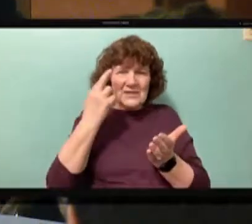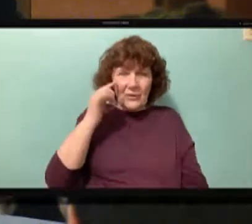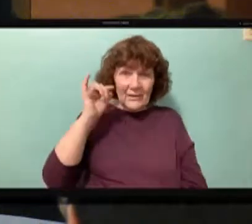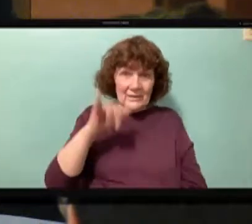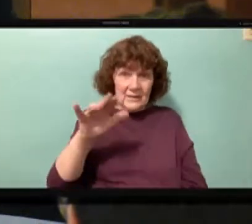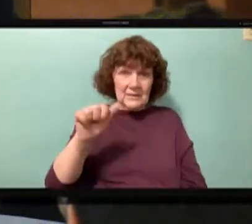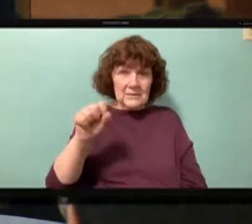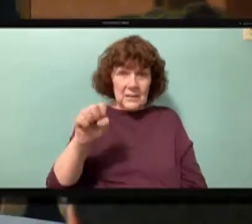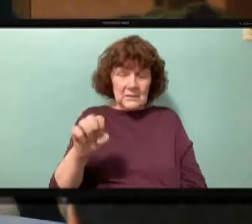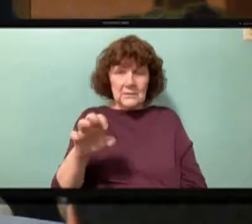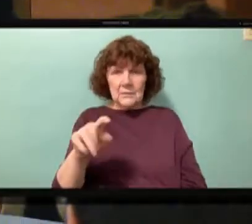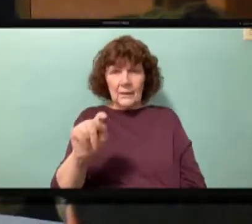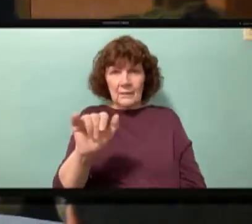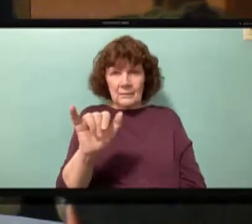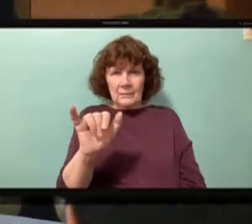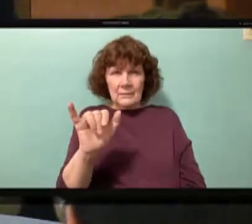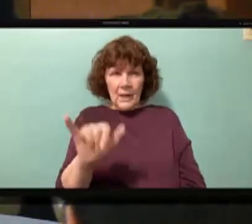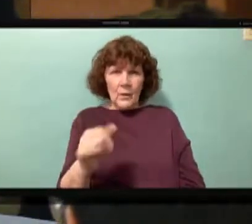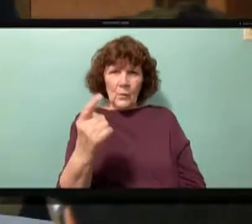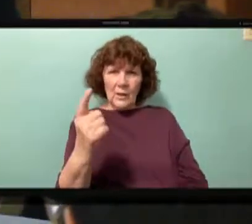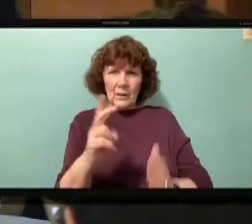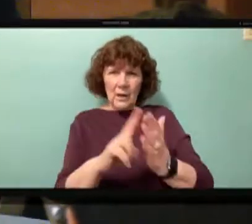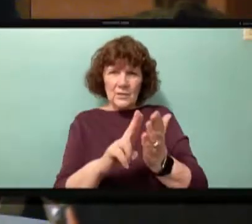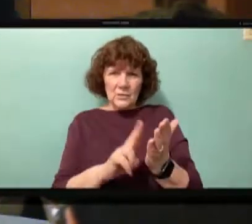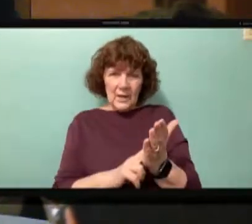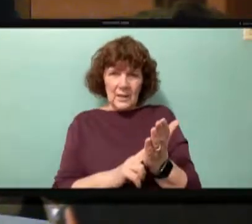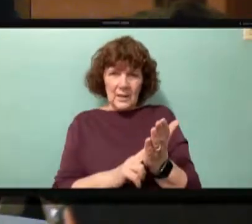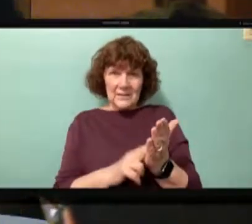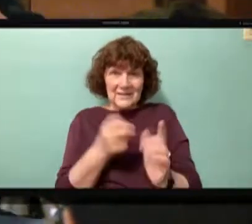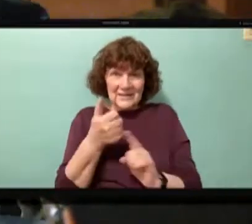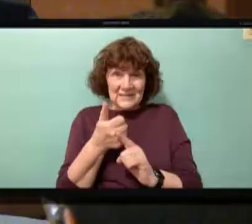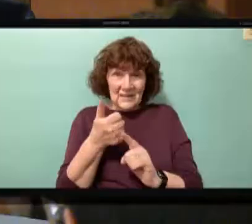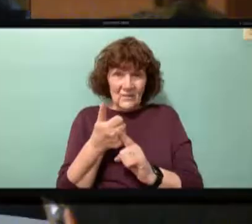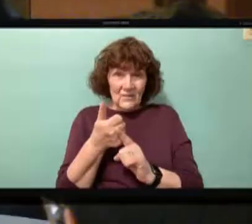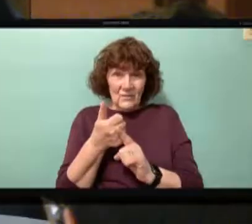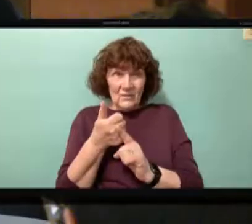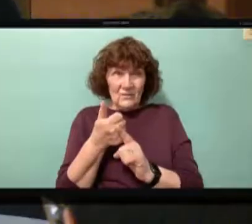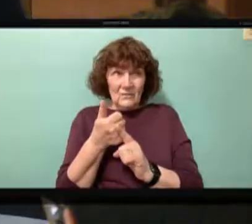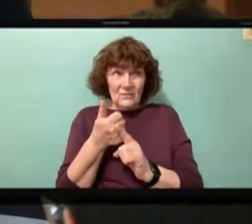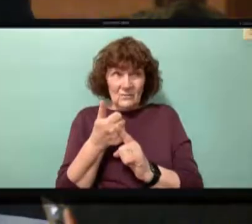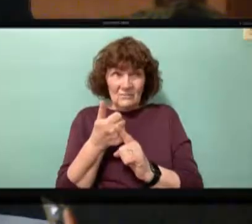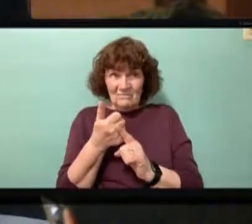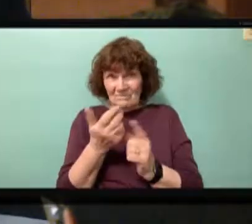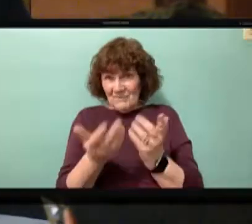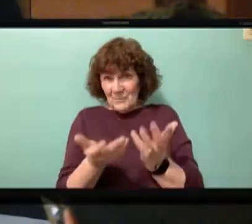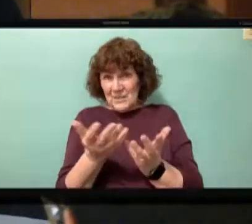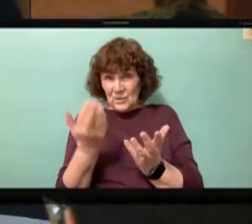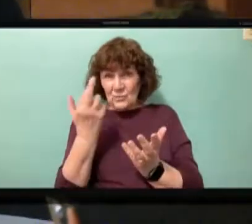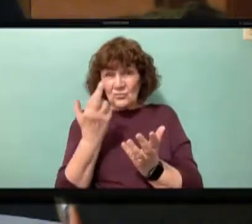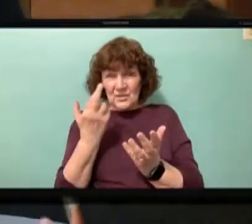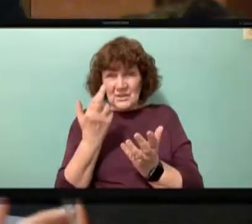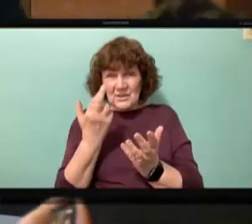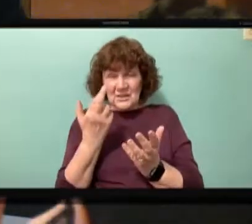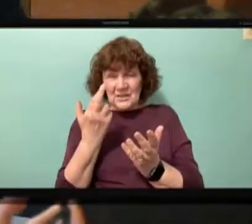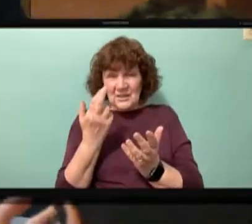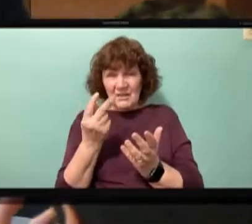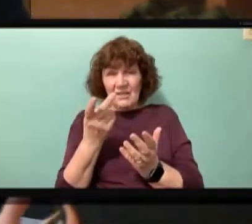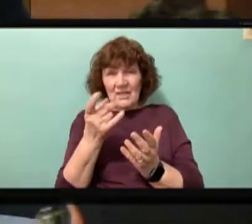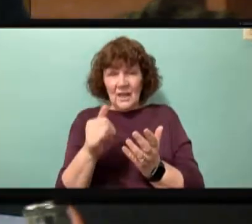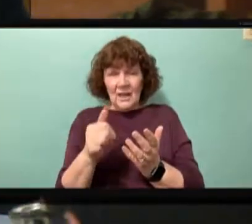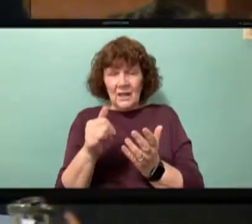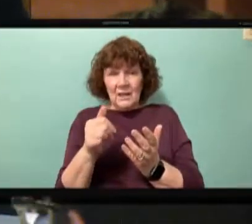that one contract alone is maybe the reason that they rose to the top, simply because of its